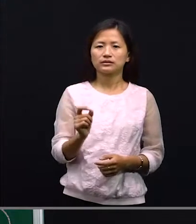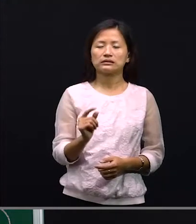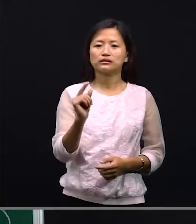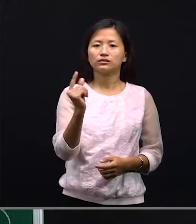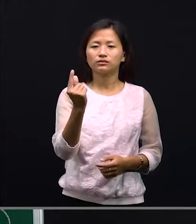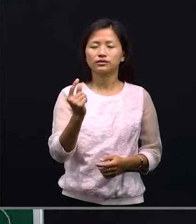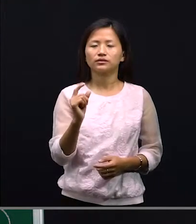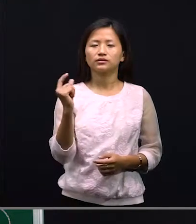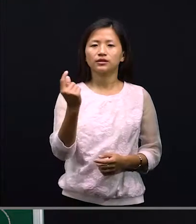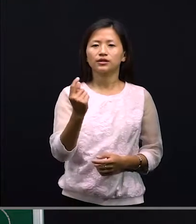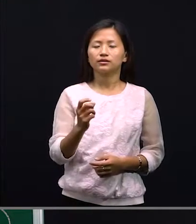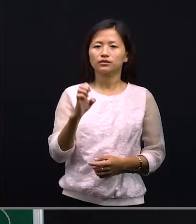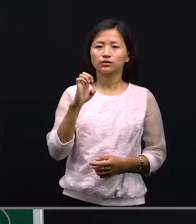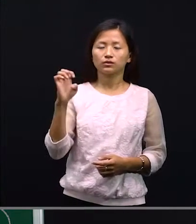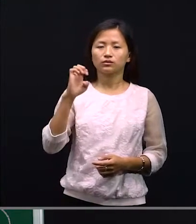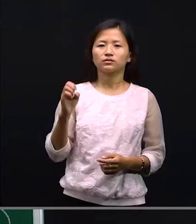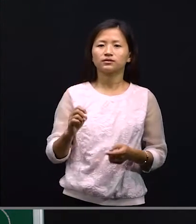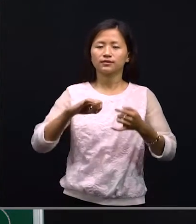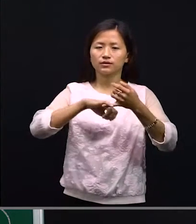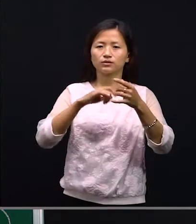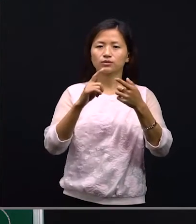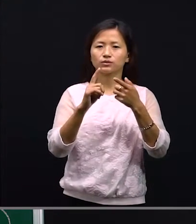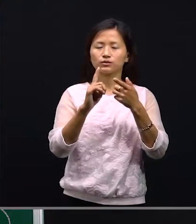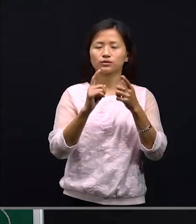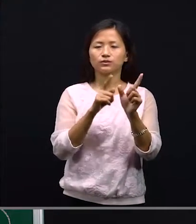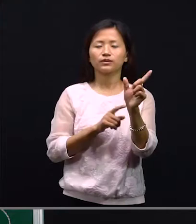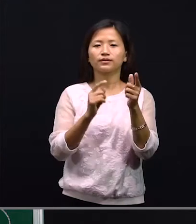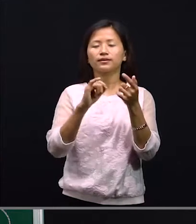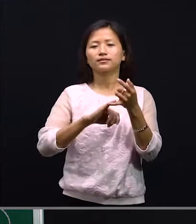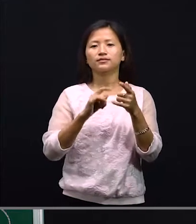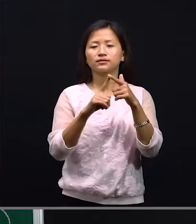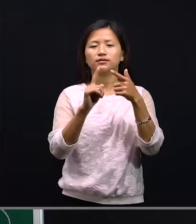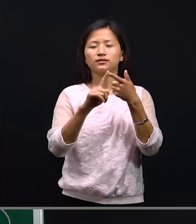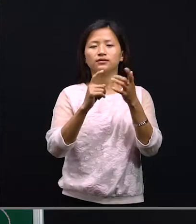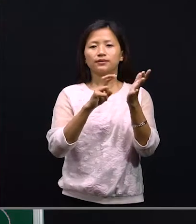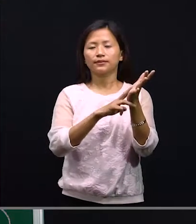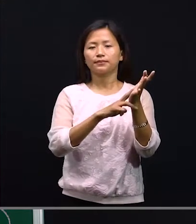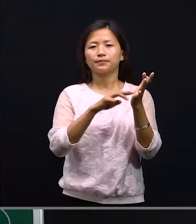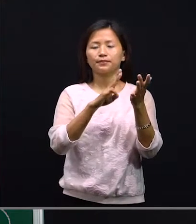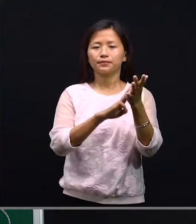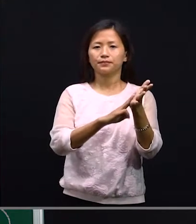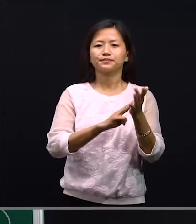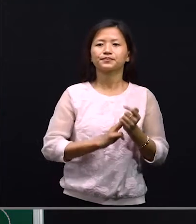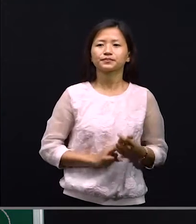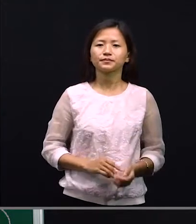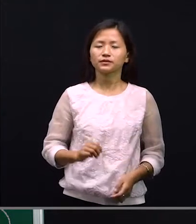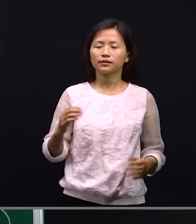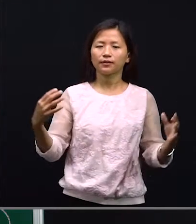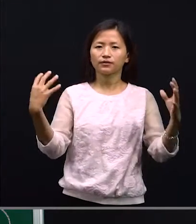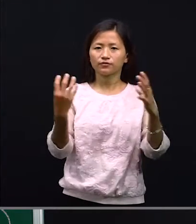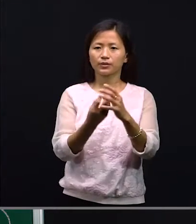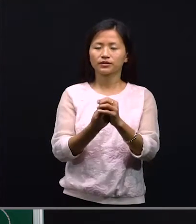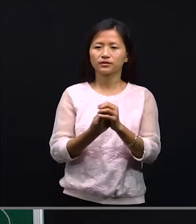unique ecosystem. All right, so it falls under the Barail mountain range. All right, now remember, I have mentioned there are 4